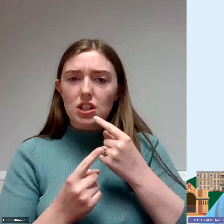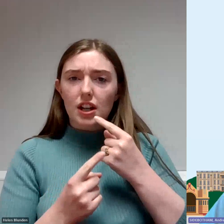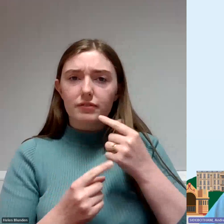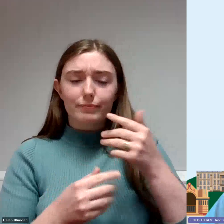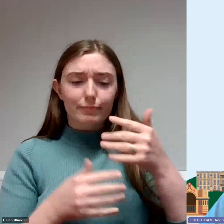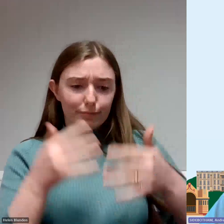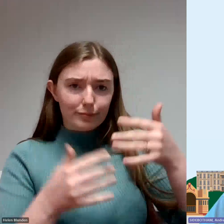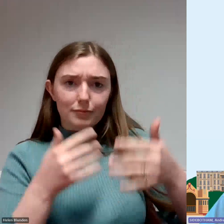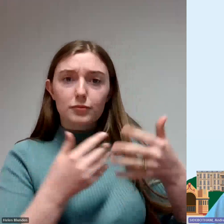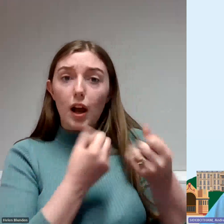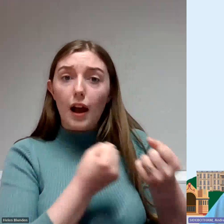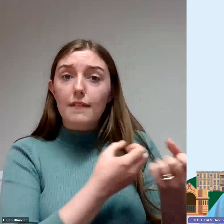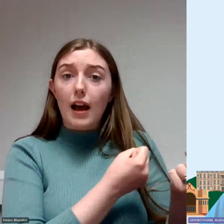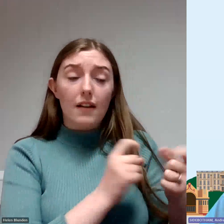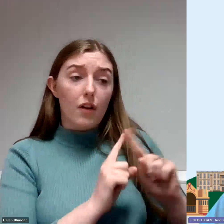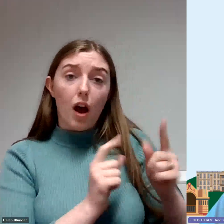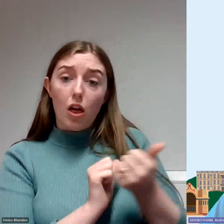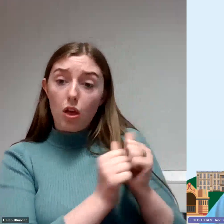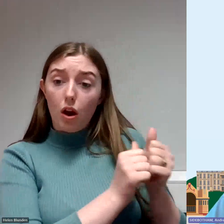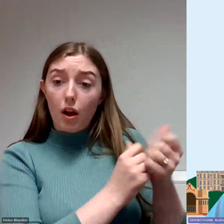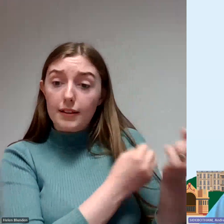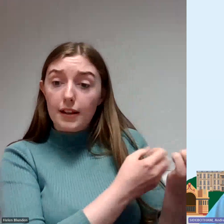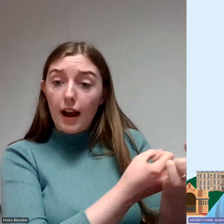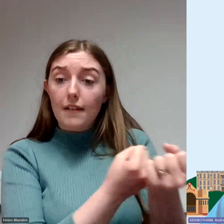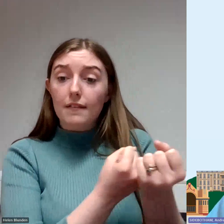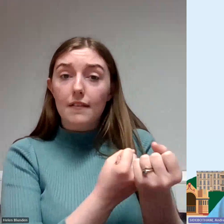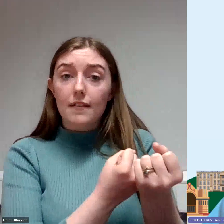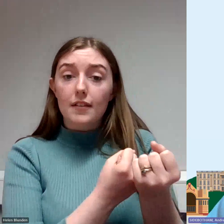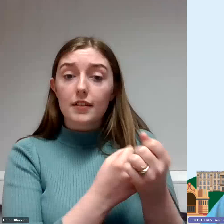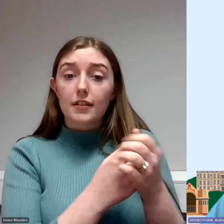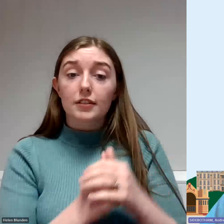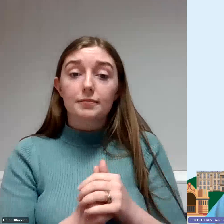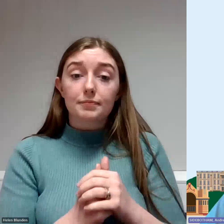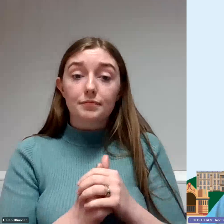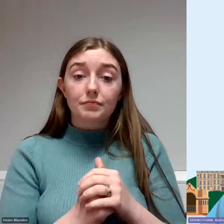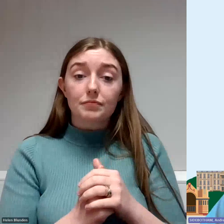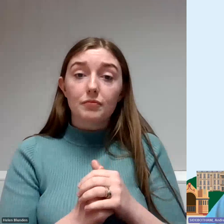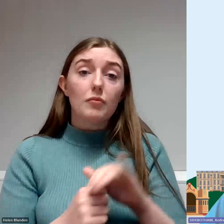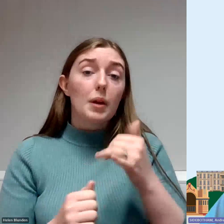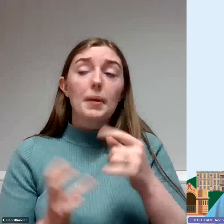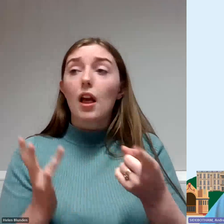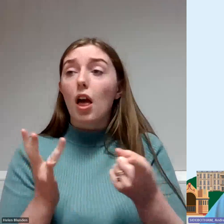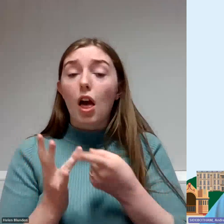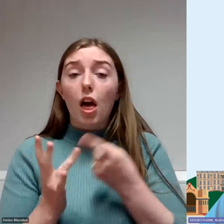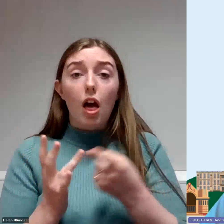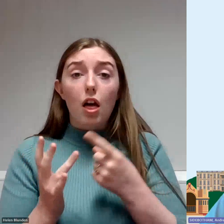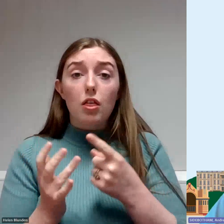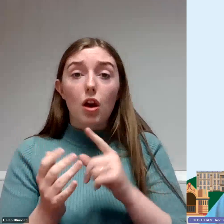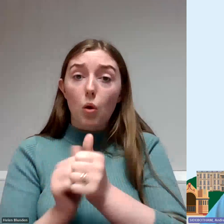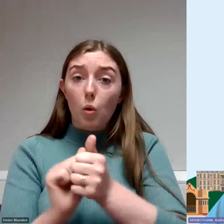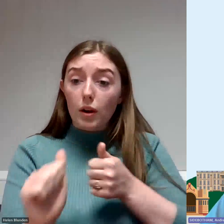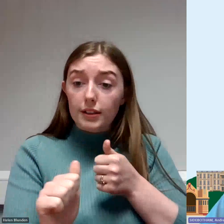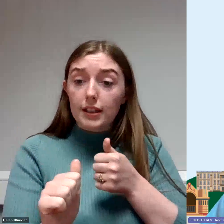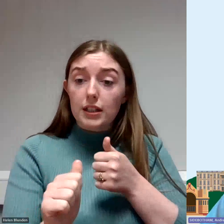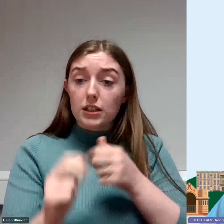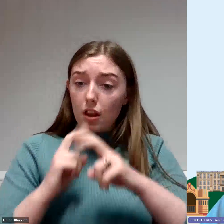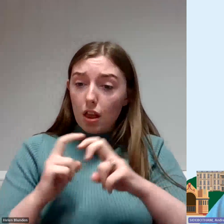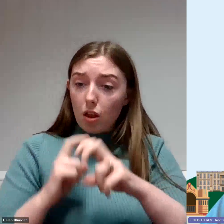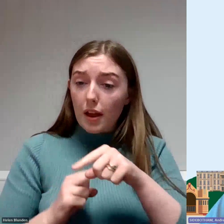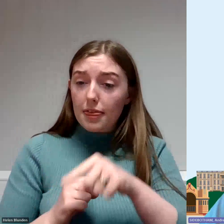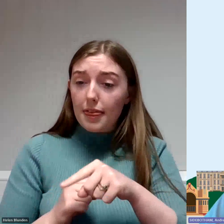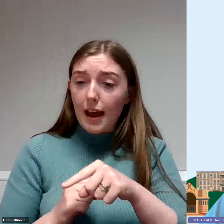or sometimes other organisations such as Royal Colleges might look at that type of thing in terms of patient attitude and